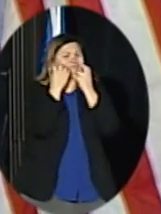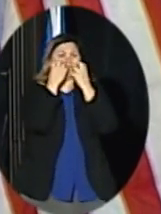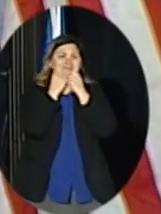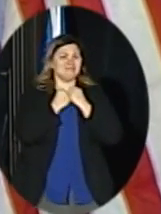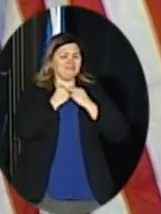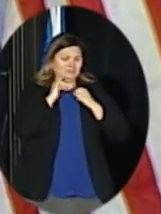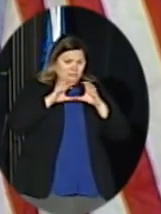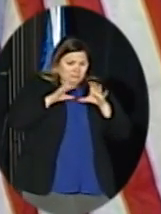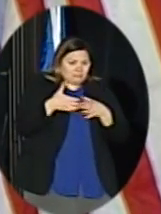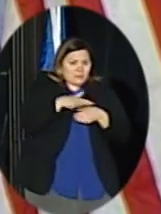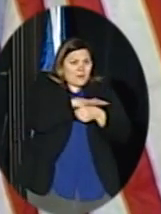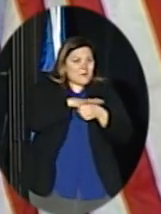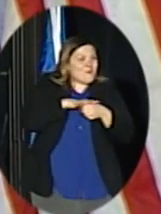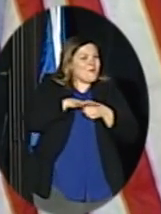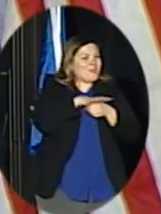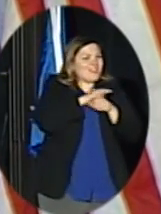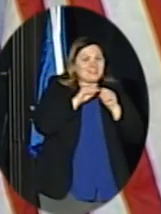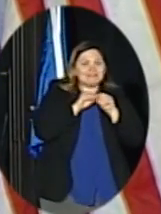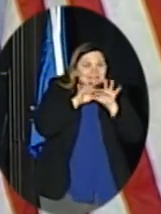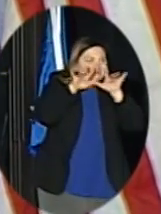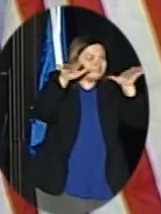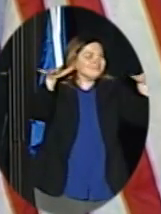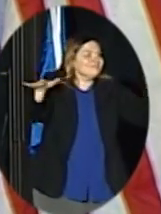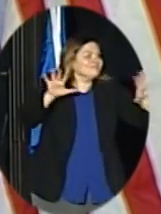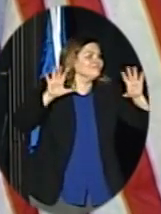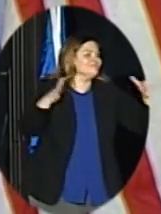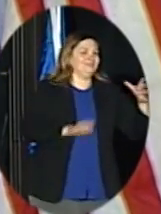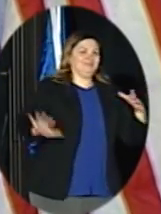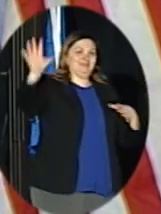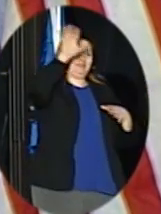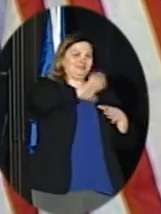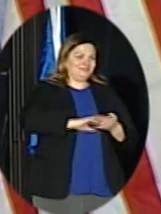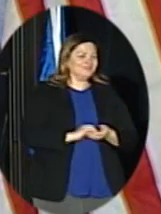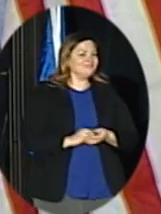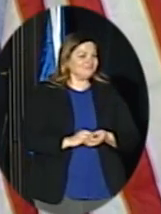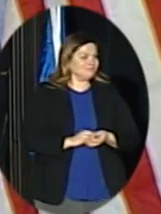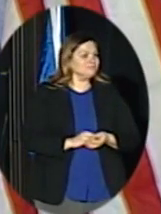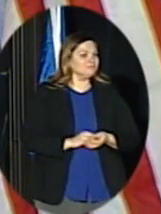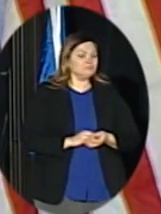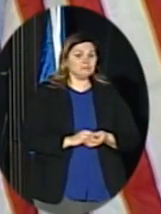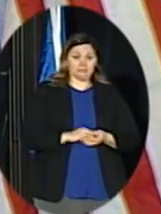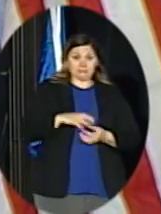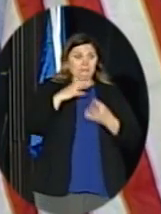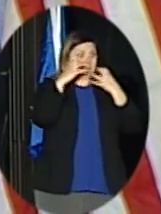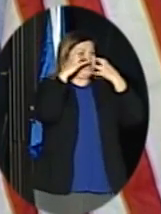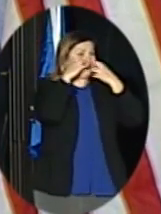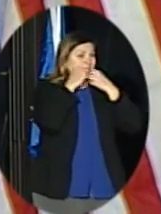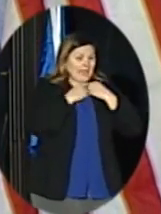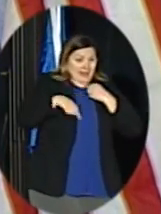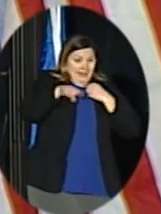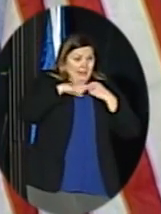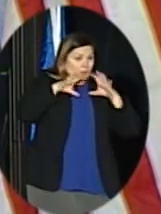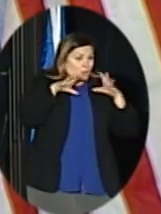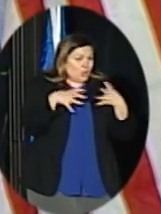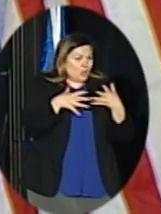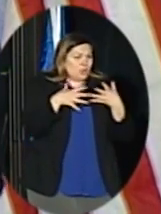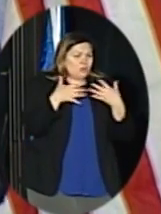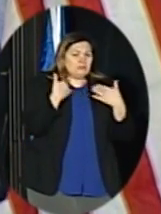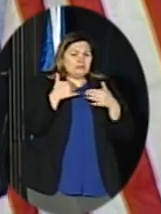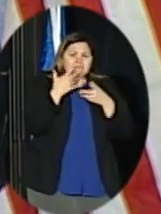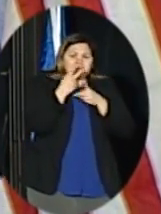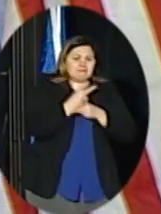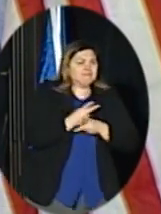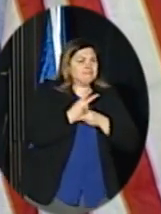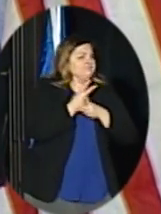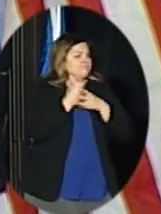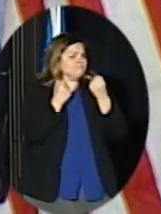level through cities. And that care, the way we provide that care, who we provide that care